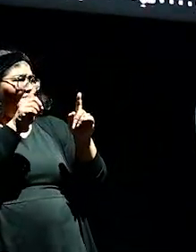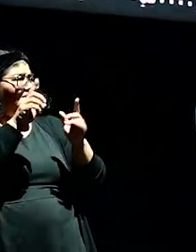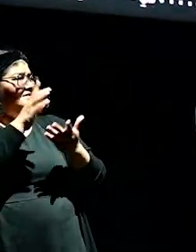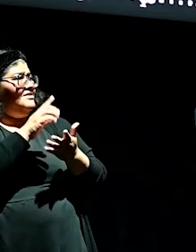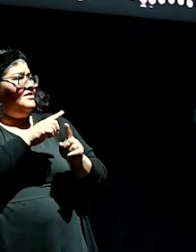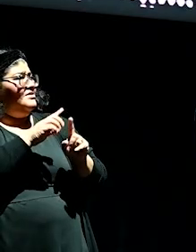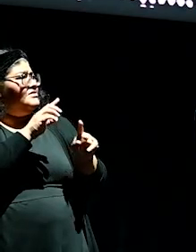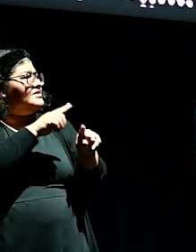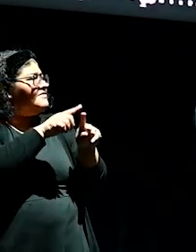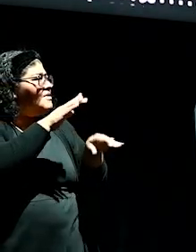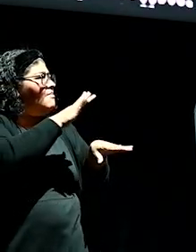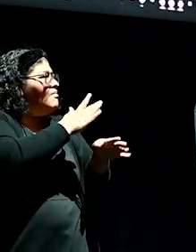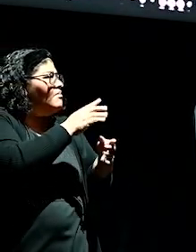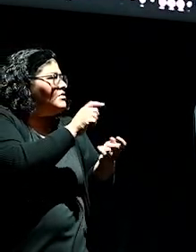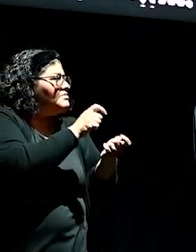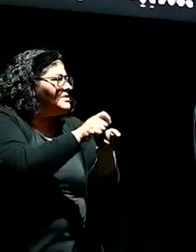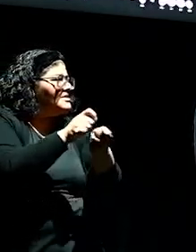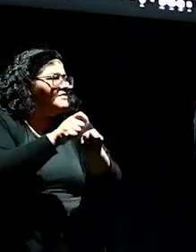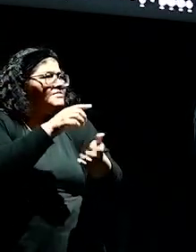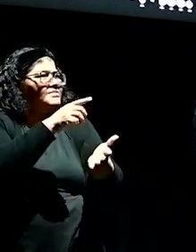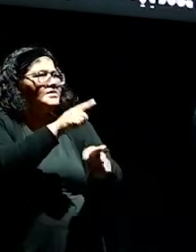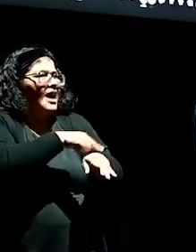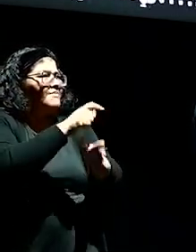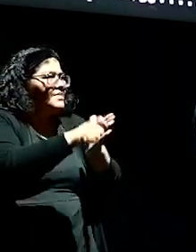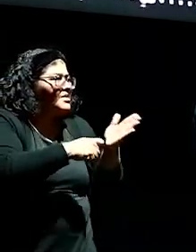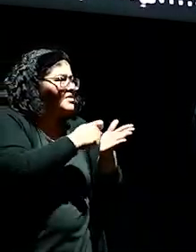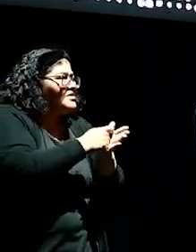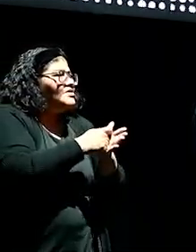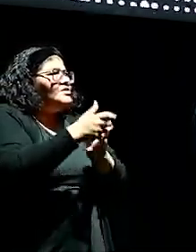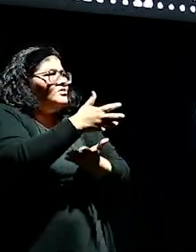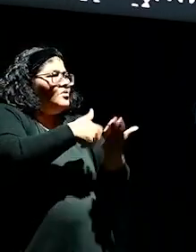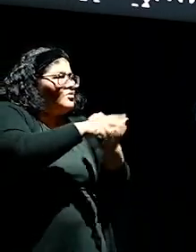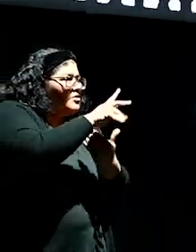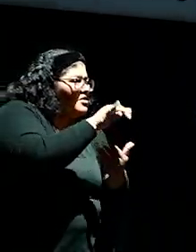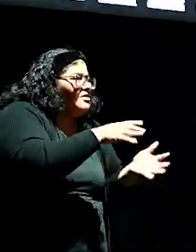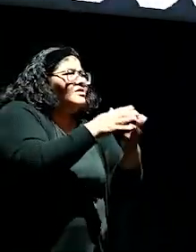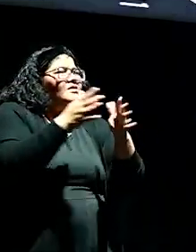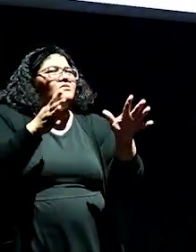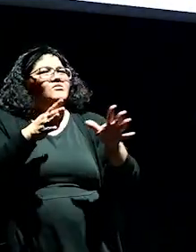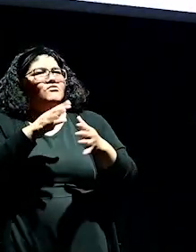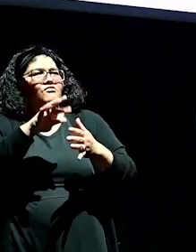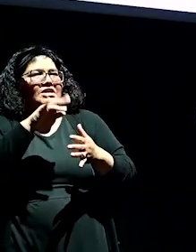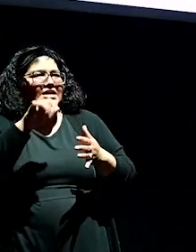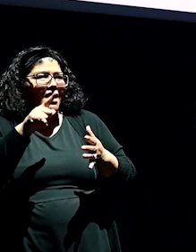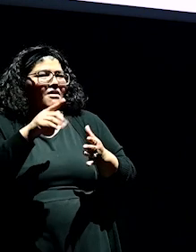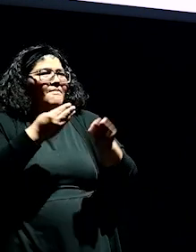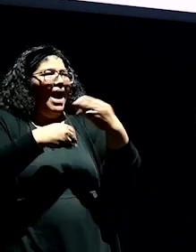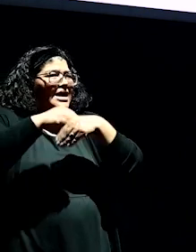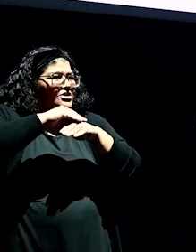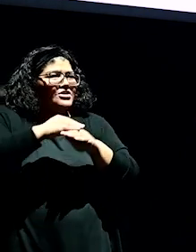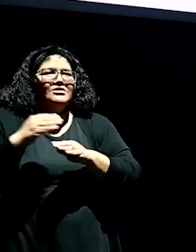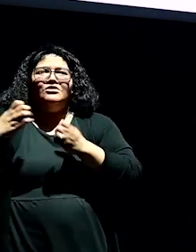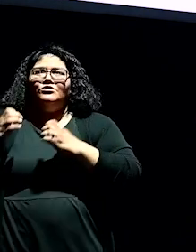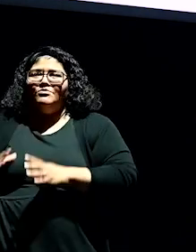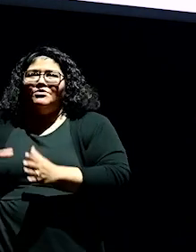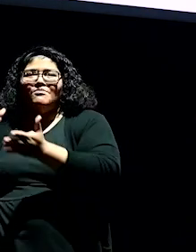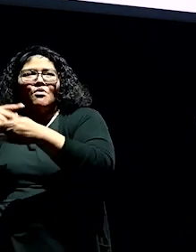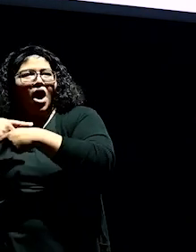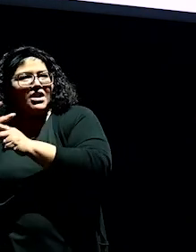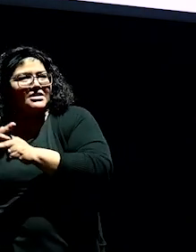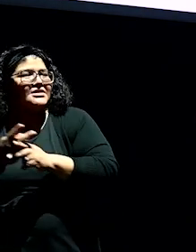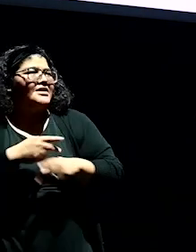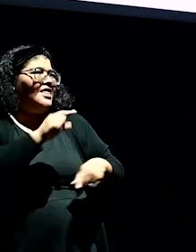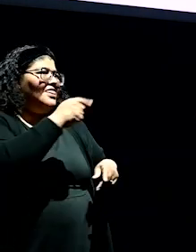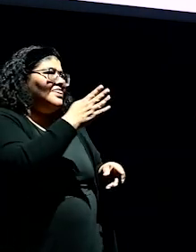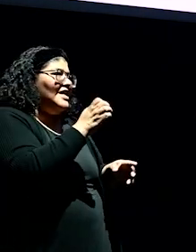touchpoint, including marketing campaigns, social channels, retail packaging, consumer products, themed